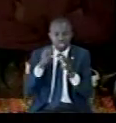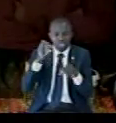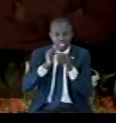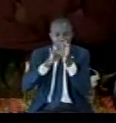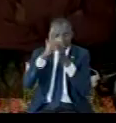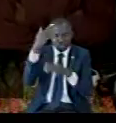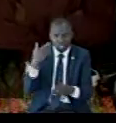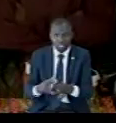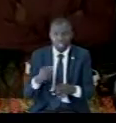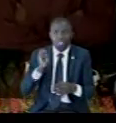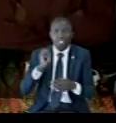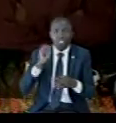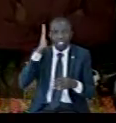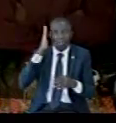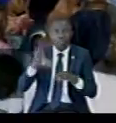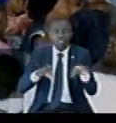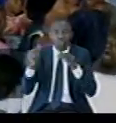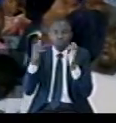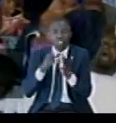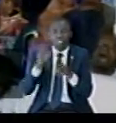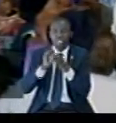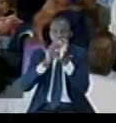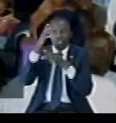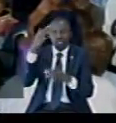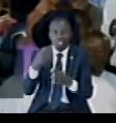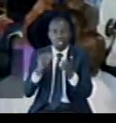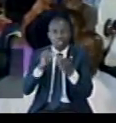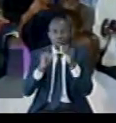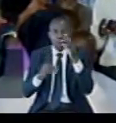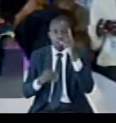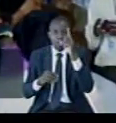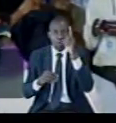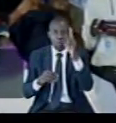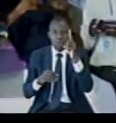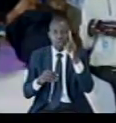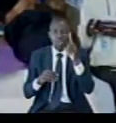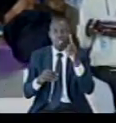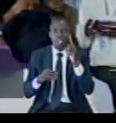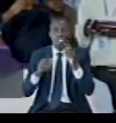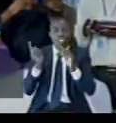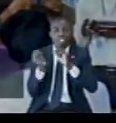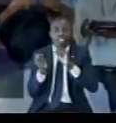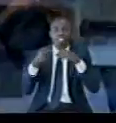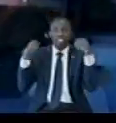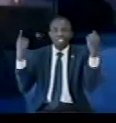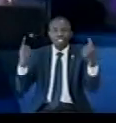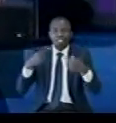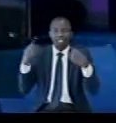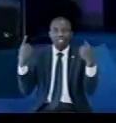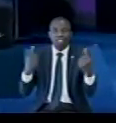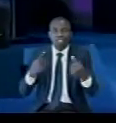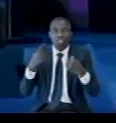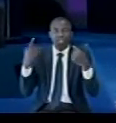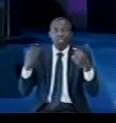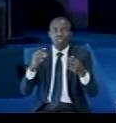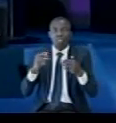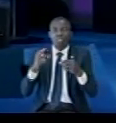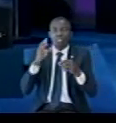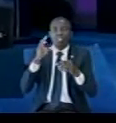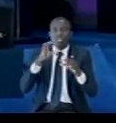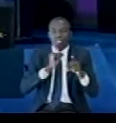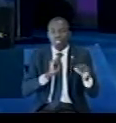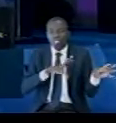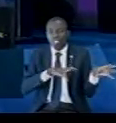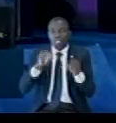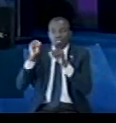I said you will do it. Number one, transgression. Number two, transformation. Number three, translation. Let's